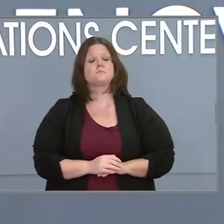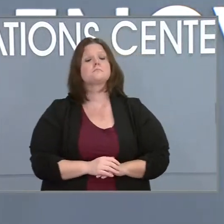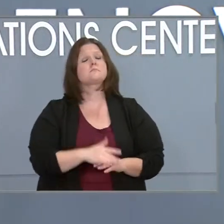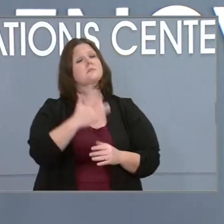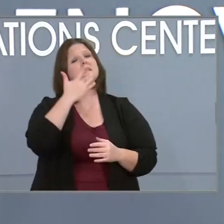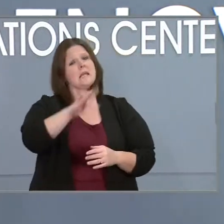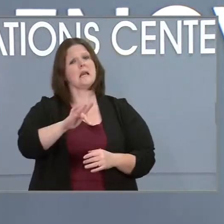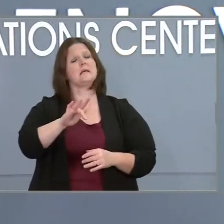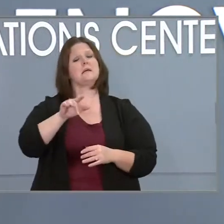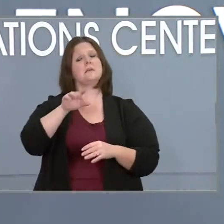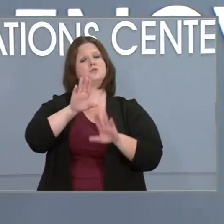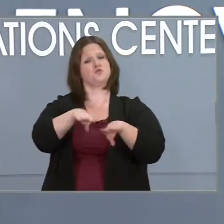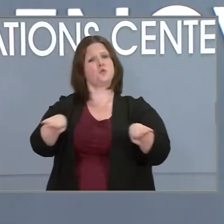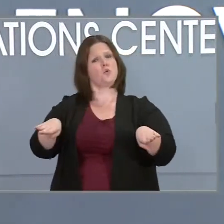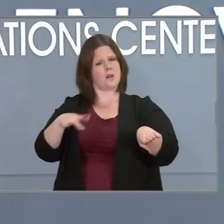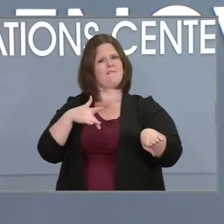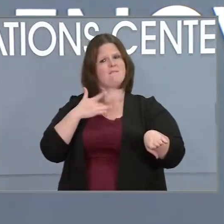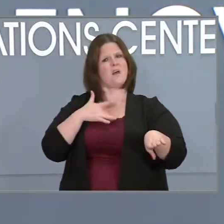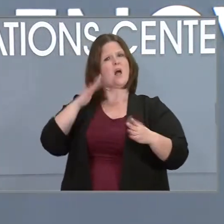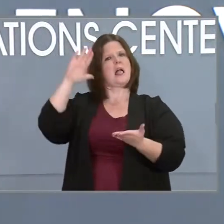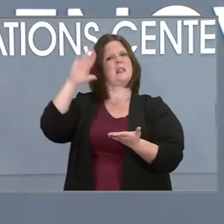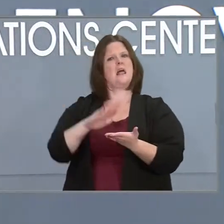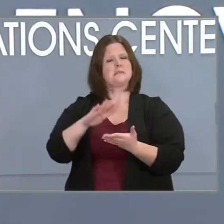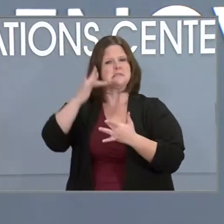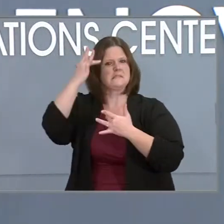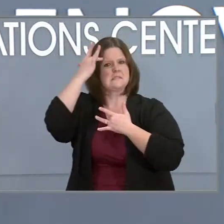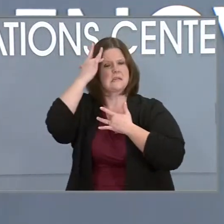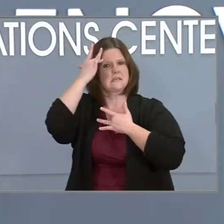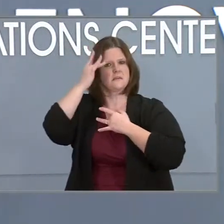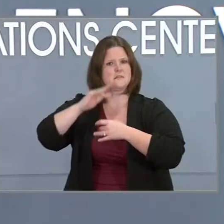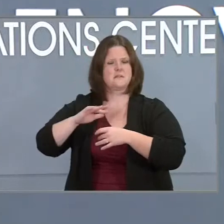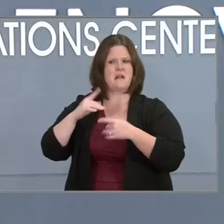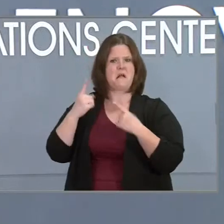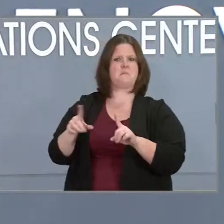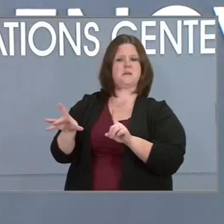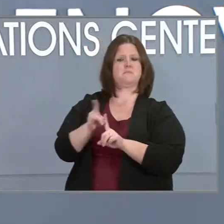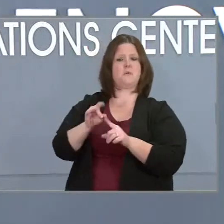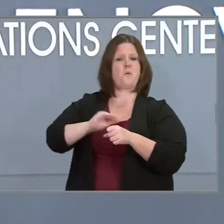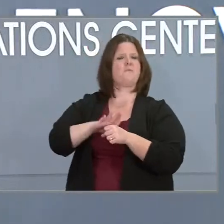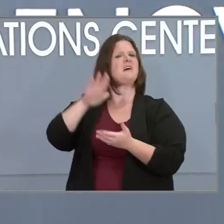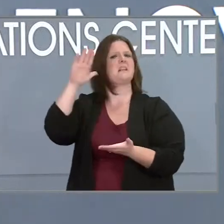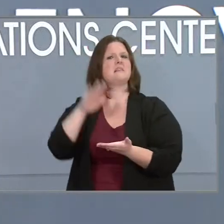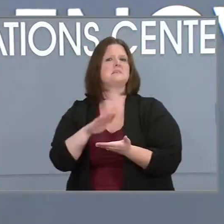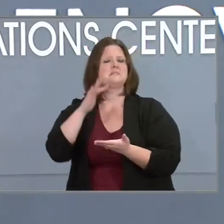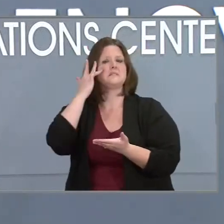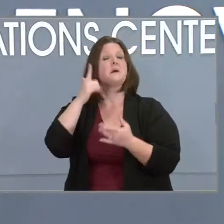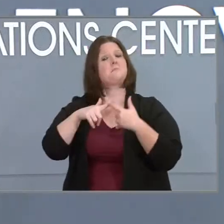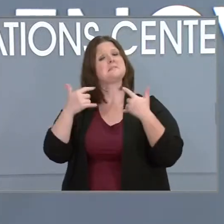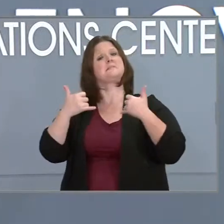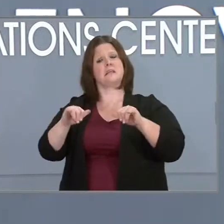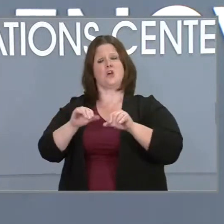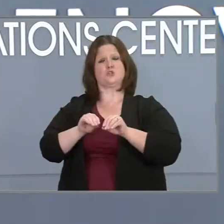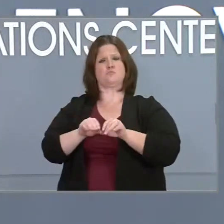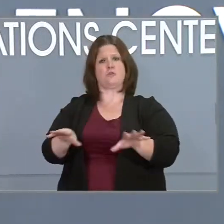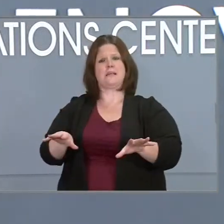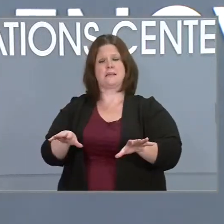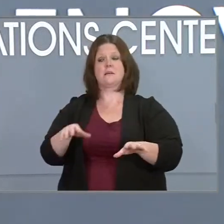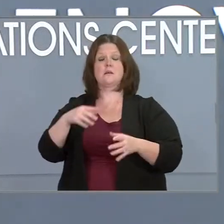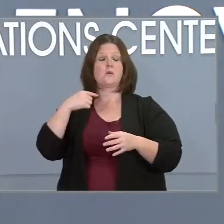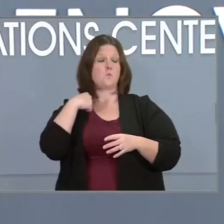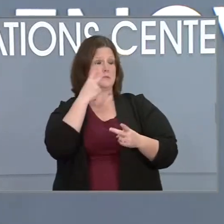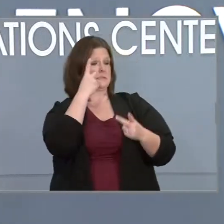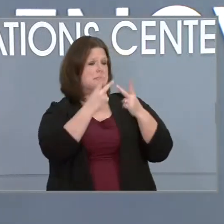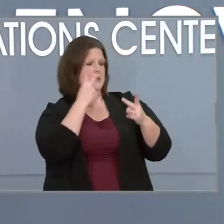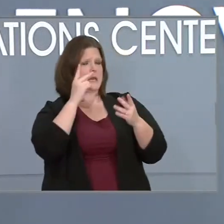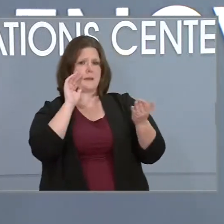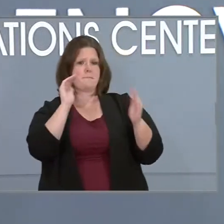our kids as it has been for our adults. But when we just see the amount of viral spread where there is, we're going to see more kids get sick,